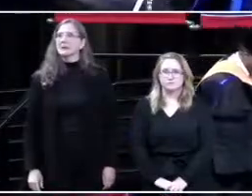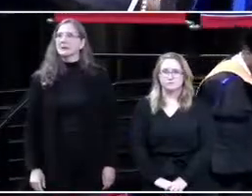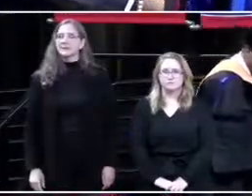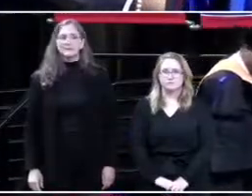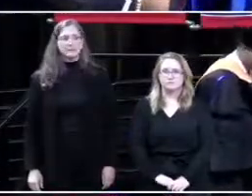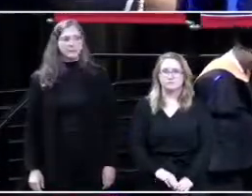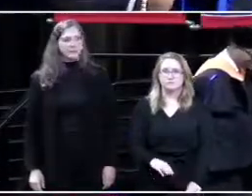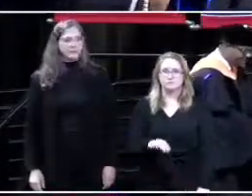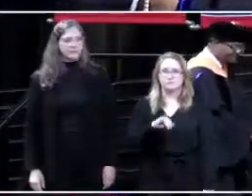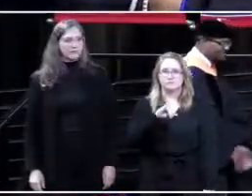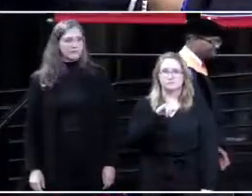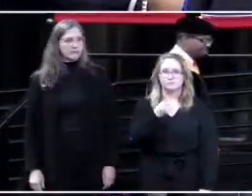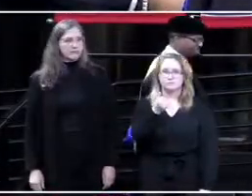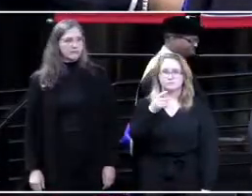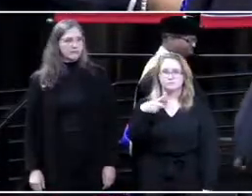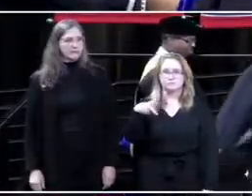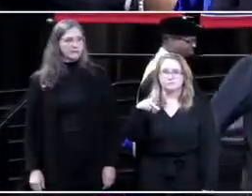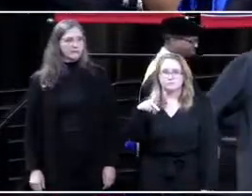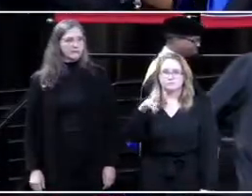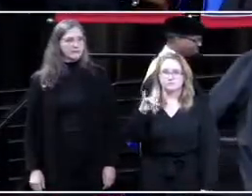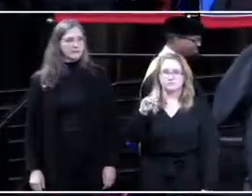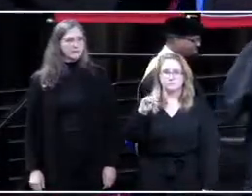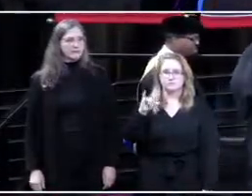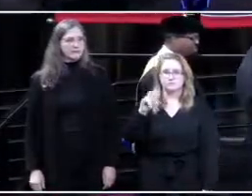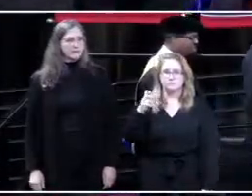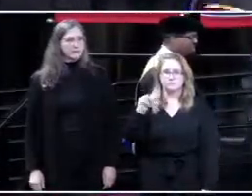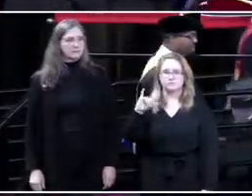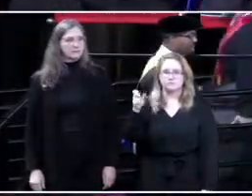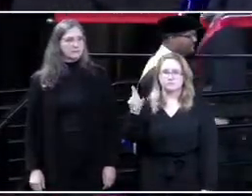Juan Pascal Simon Jr.